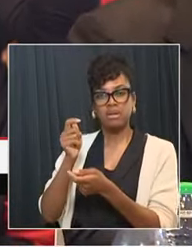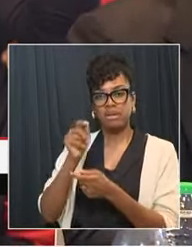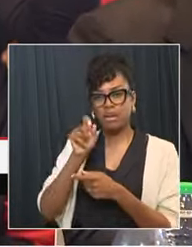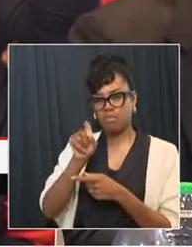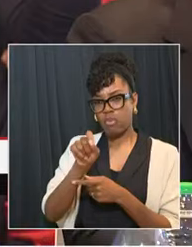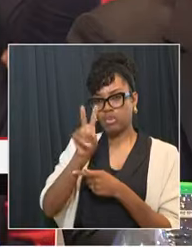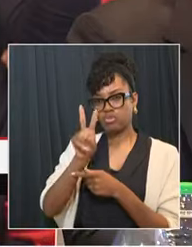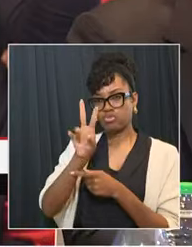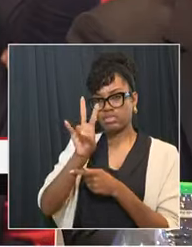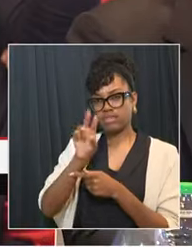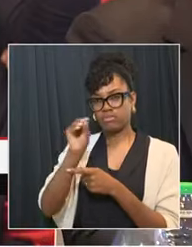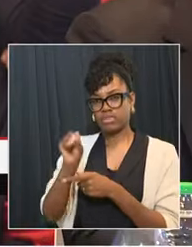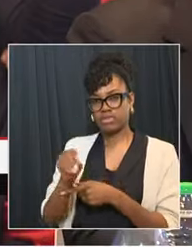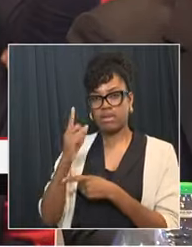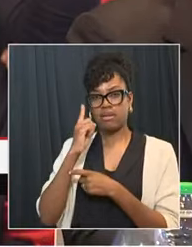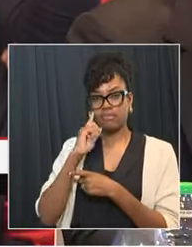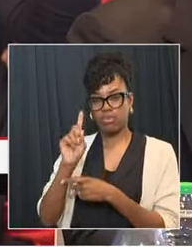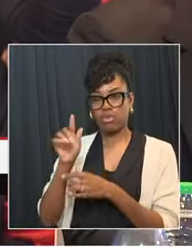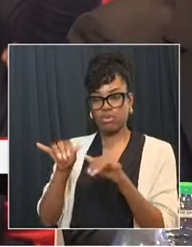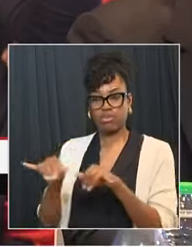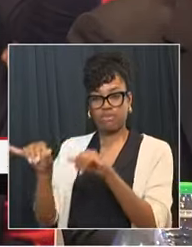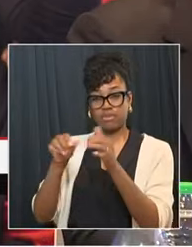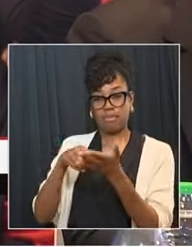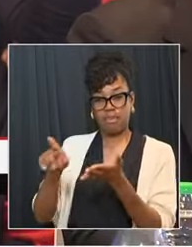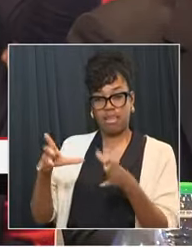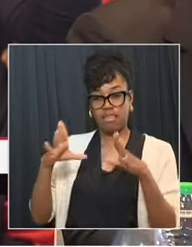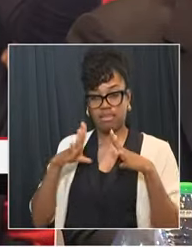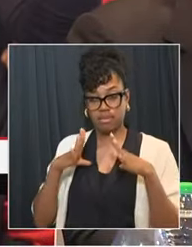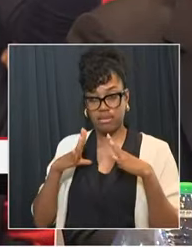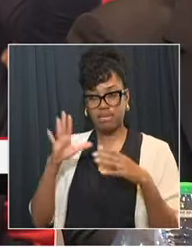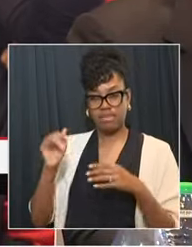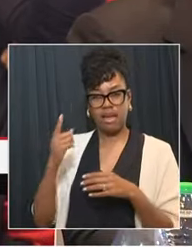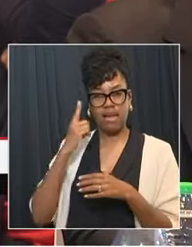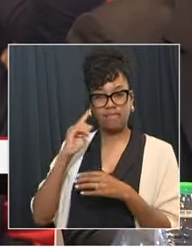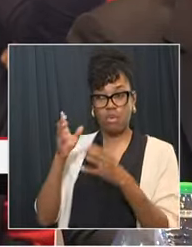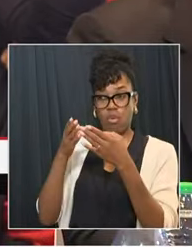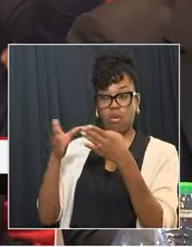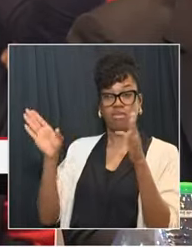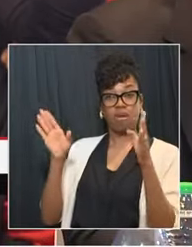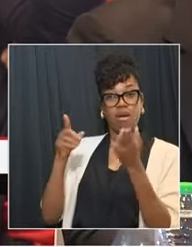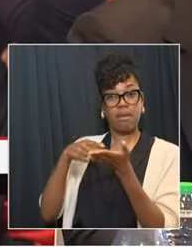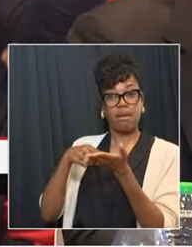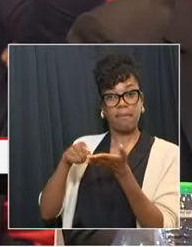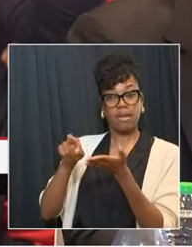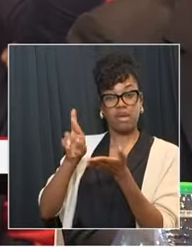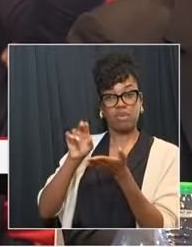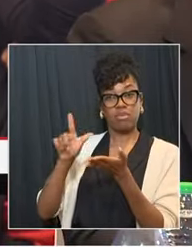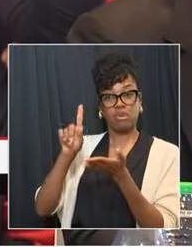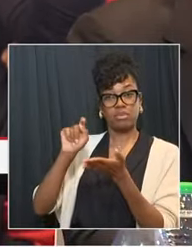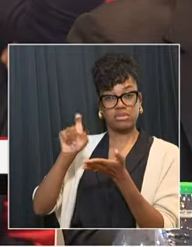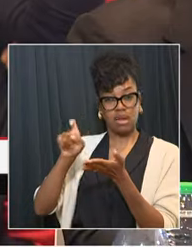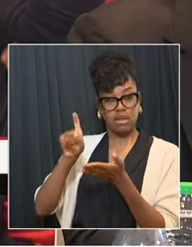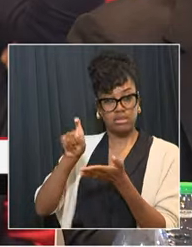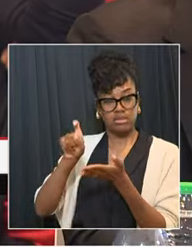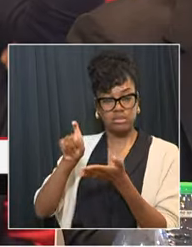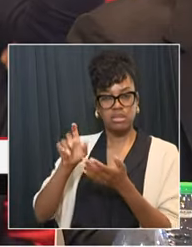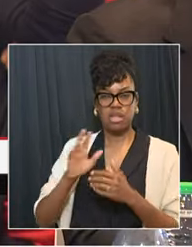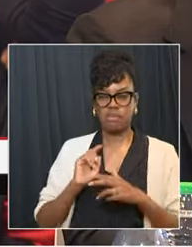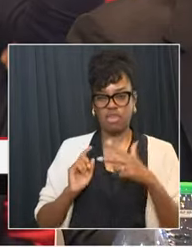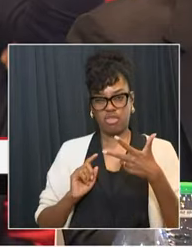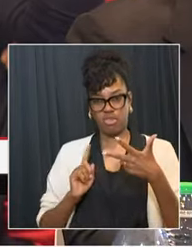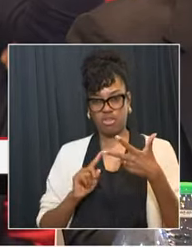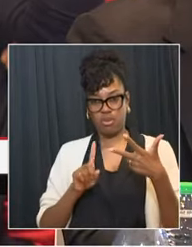0.27% universal paid leave portion of the overall payroll tax? And then the third question is, am I correct